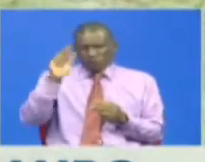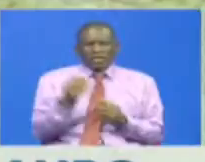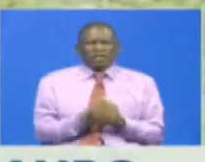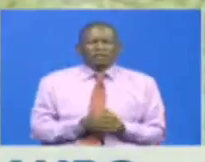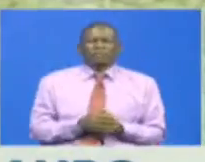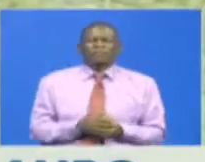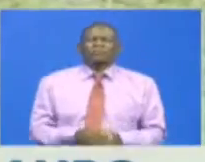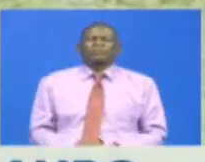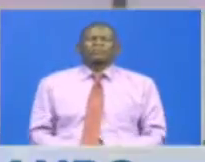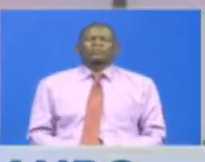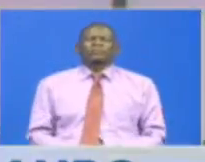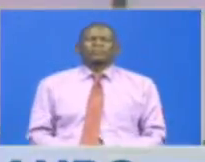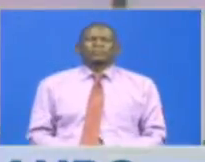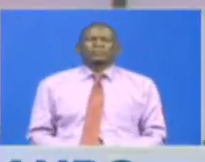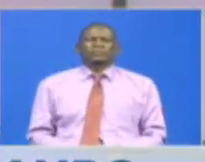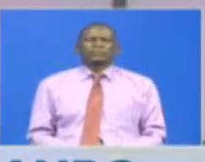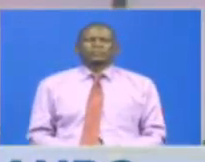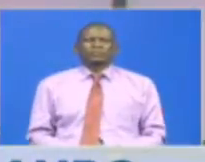NTV.